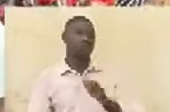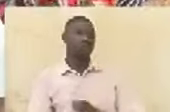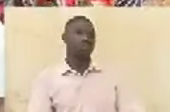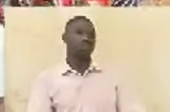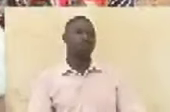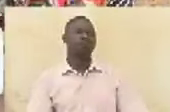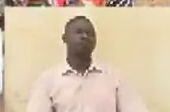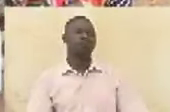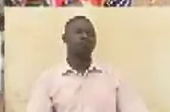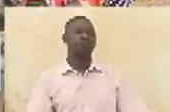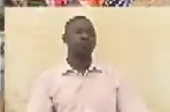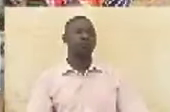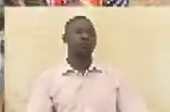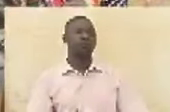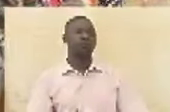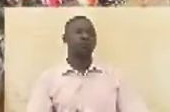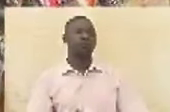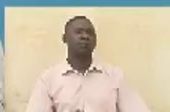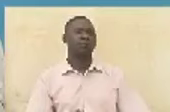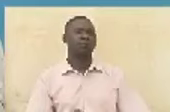Tuesday, Wednesday.